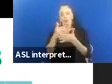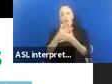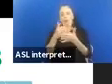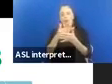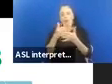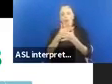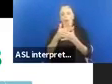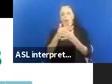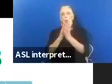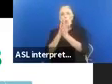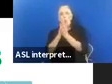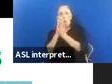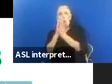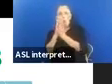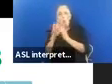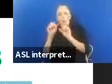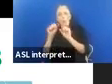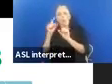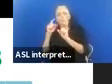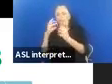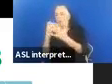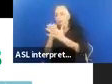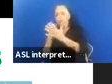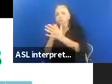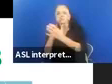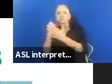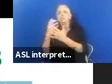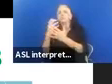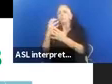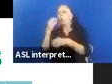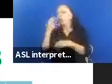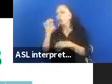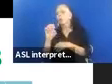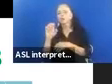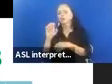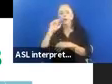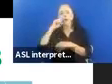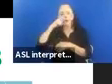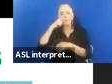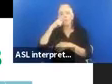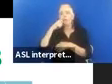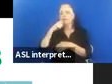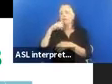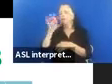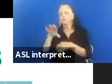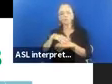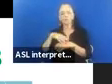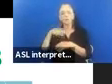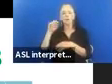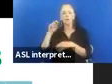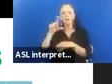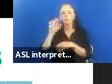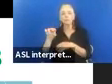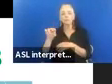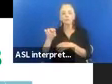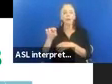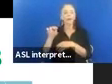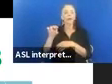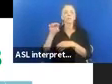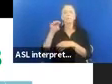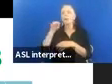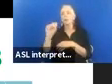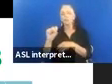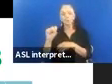The Google, Apple, Facebook, Amazon, Microsoft, or from